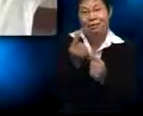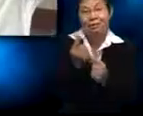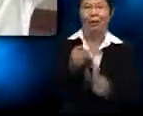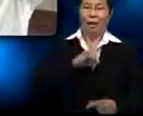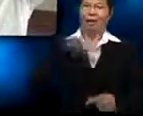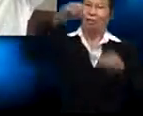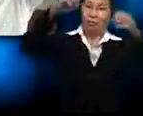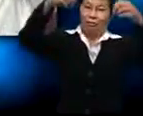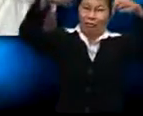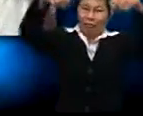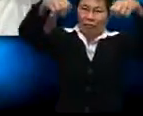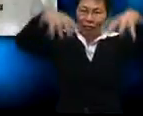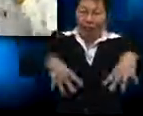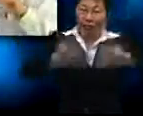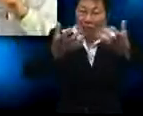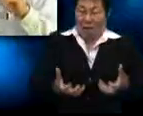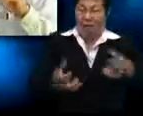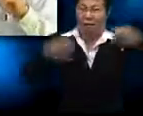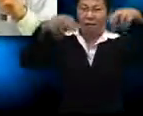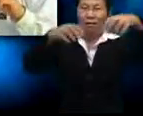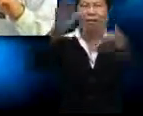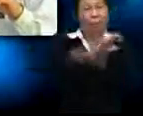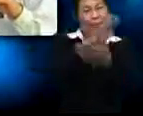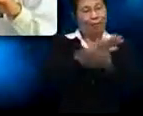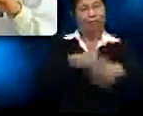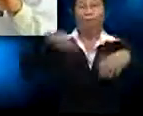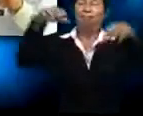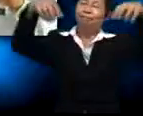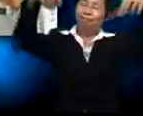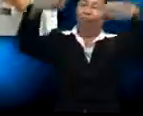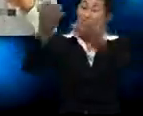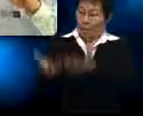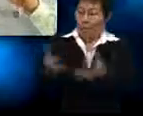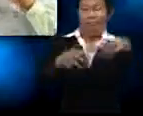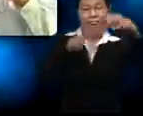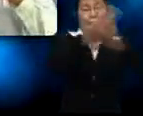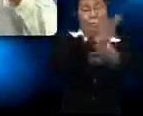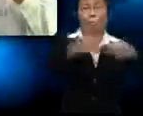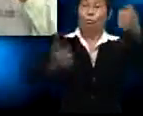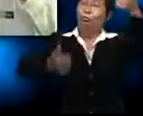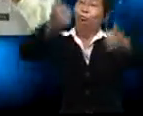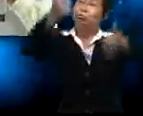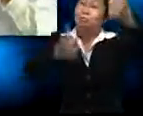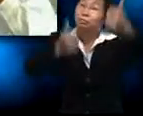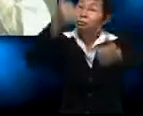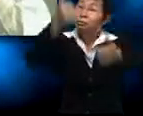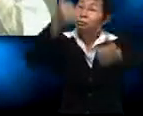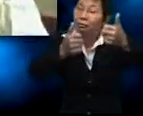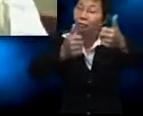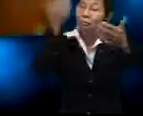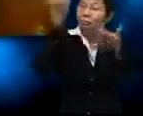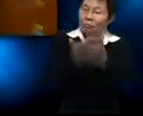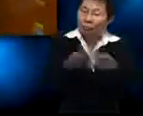I drop a heavy object and a paper. Which one will reach the ground